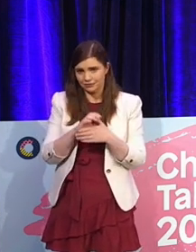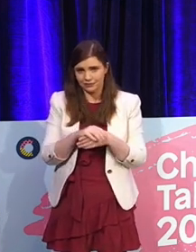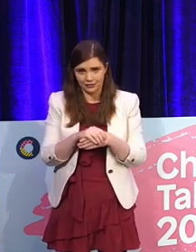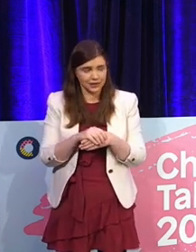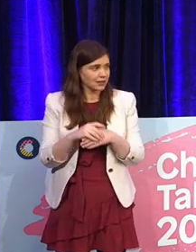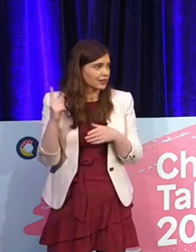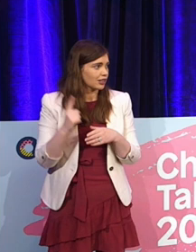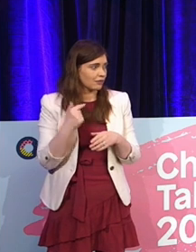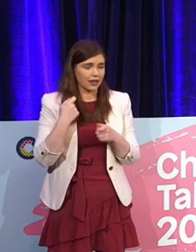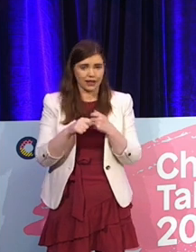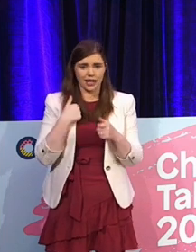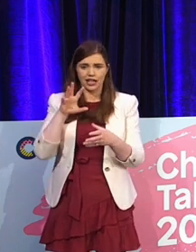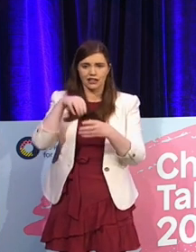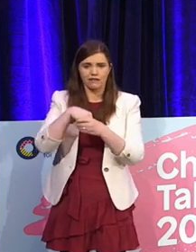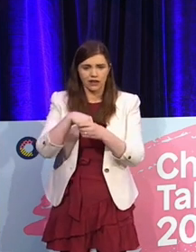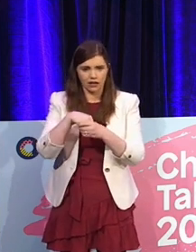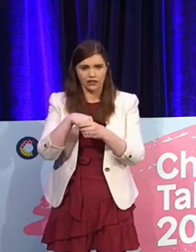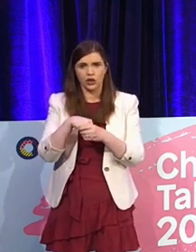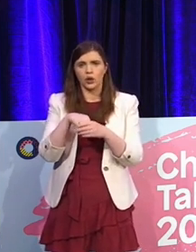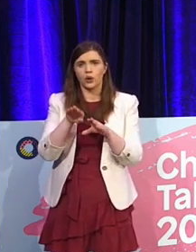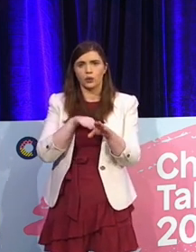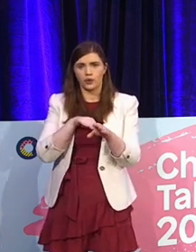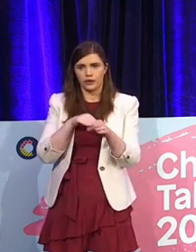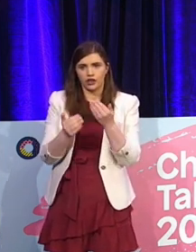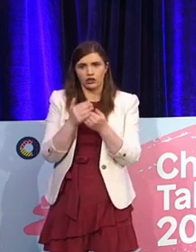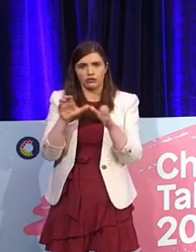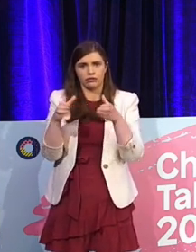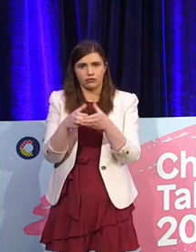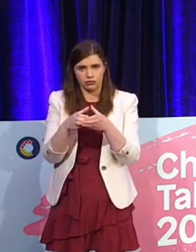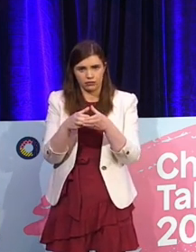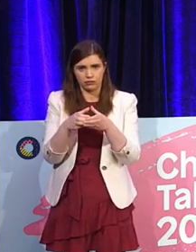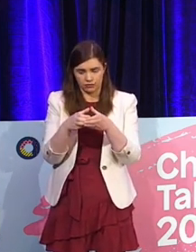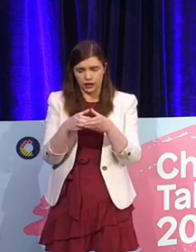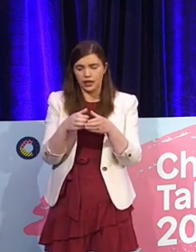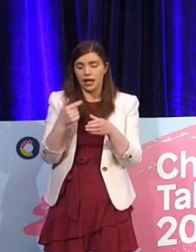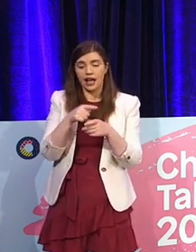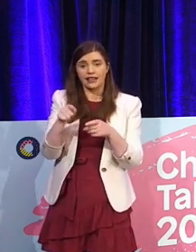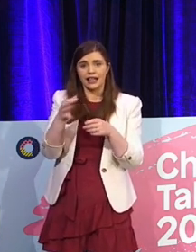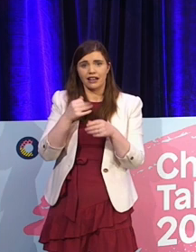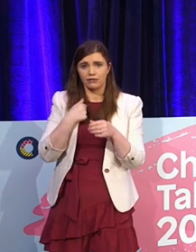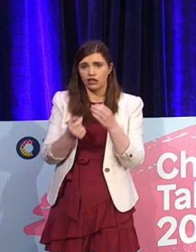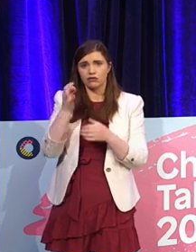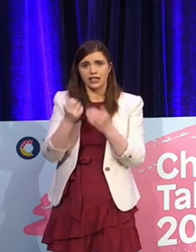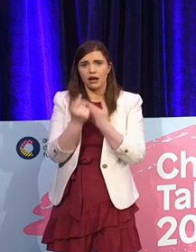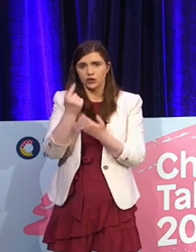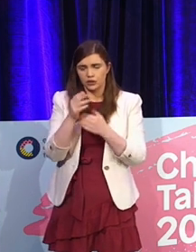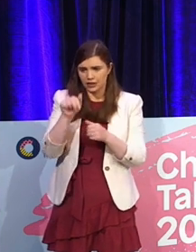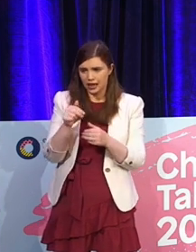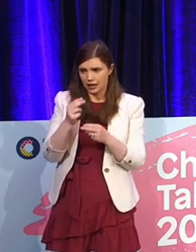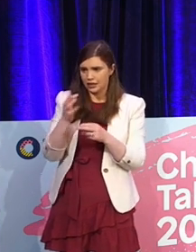Then I got involved with Camila Nogue. Camila gave me a great opportunity to get my voice out there amongst my